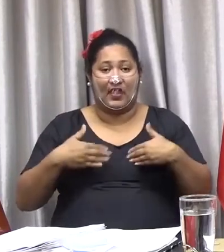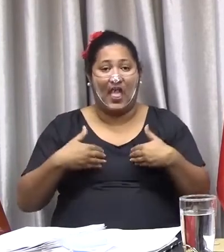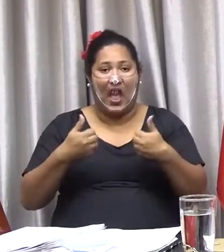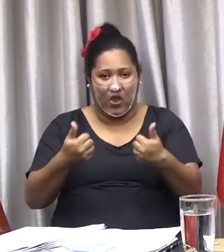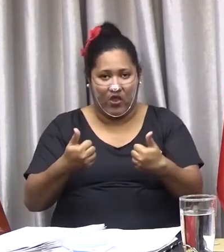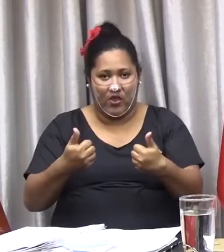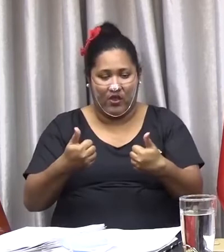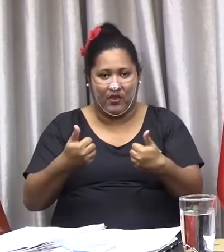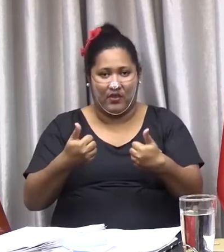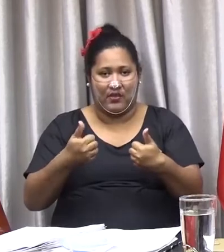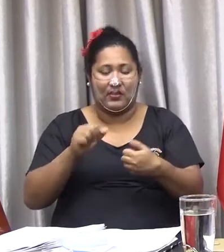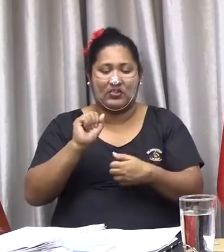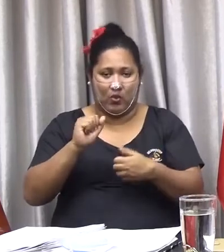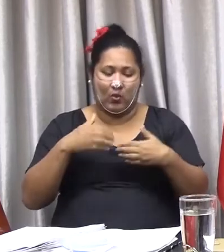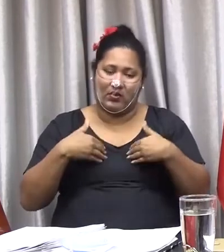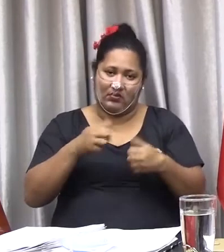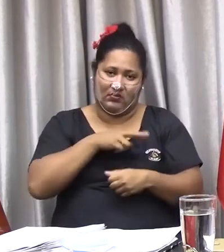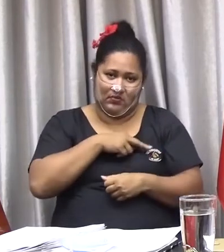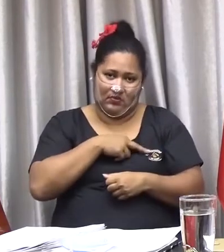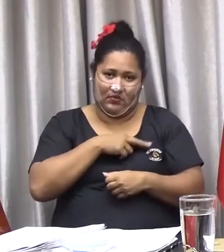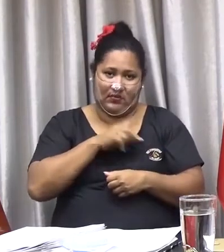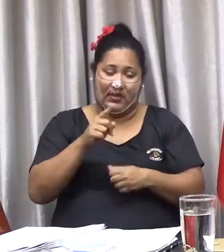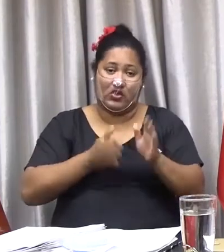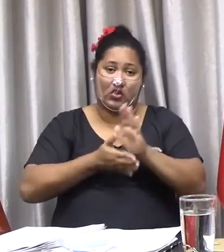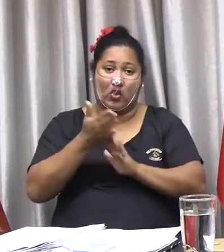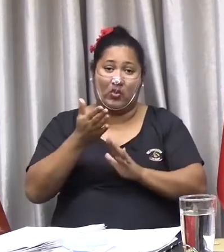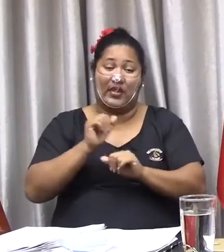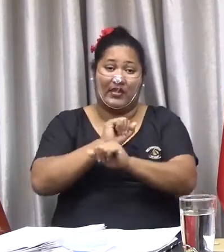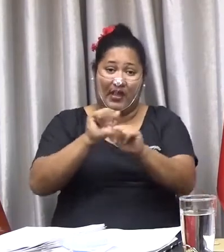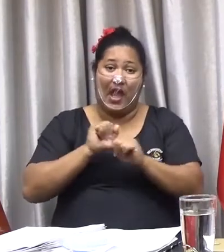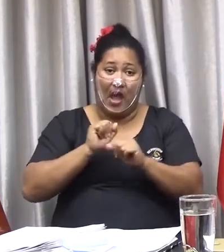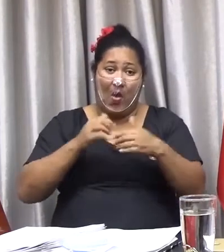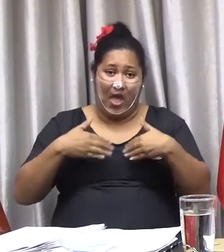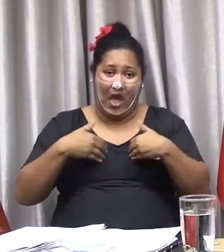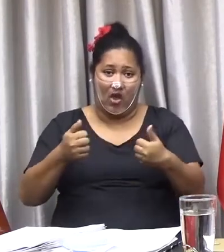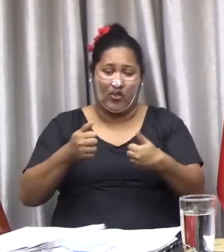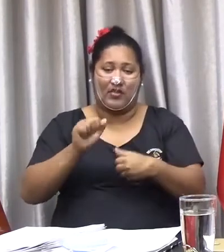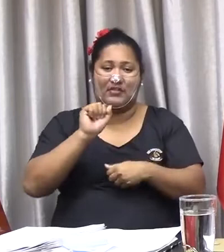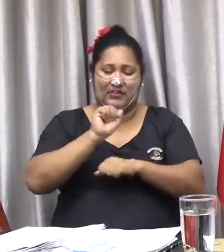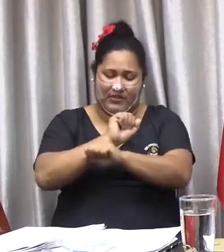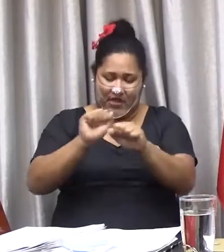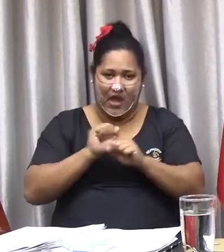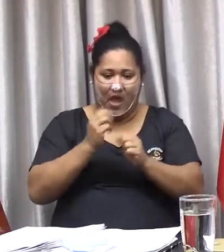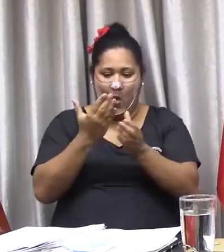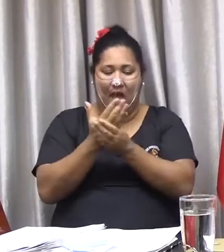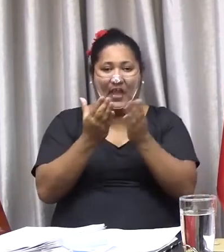Health is wealth, and it goes without saying that our health is in our